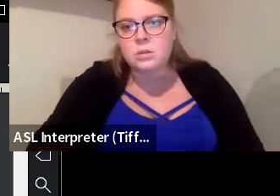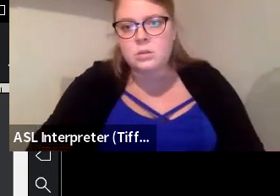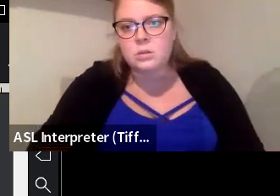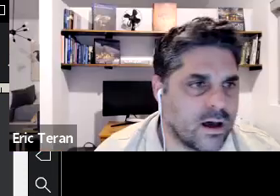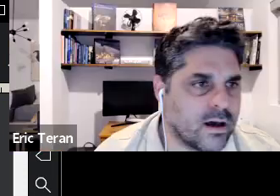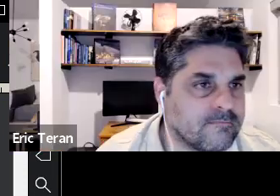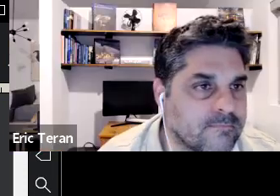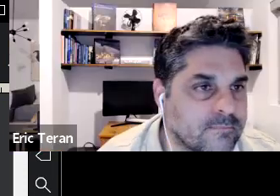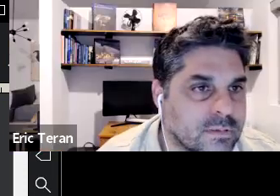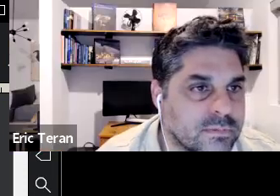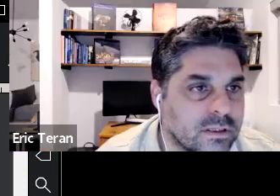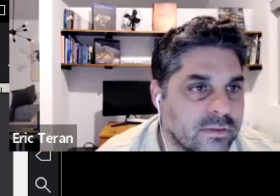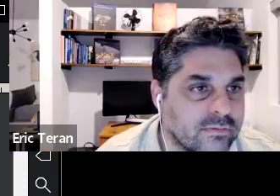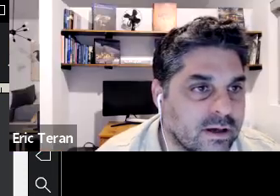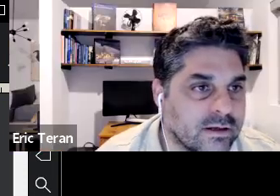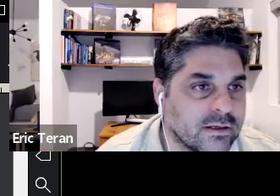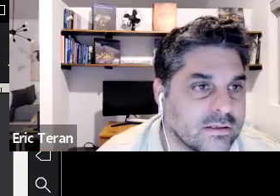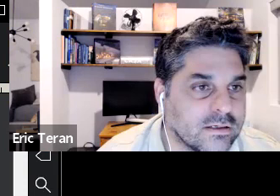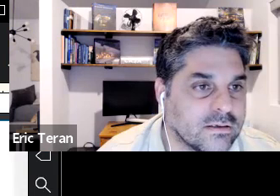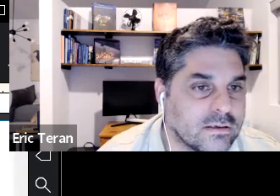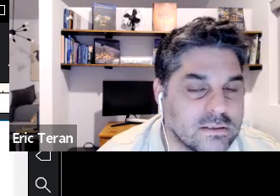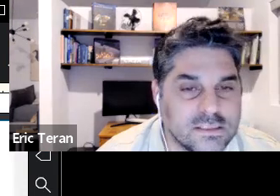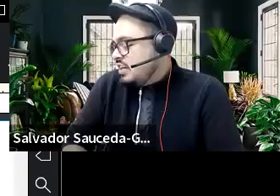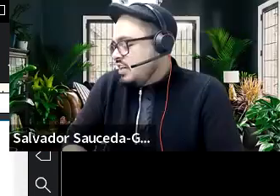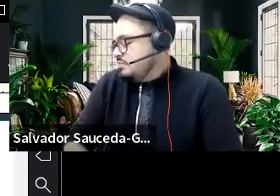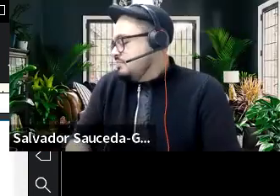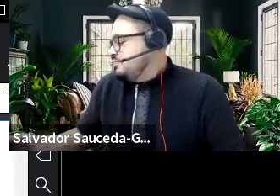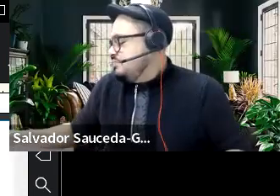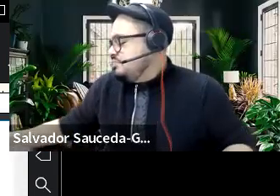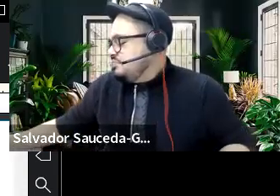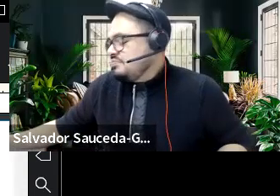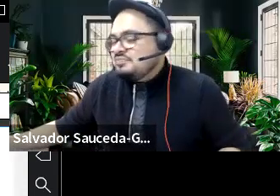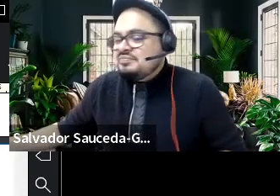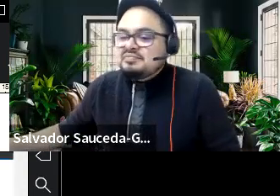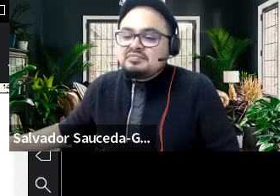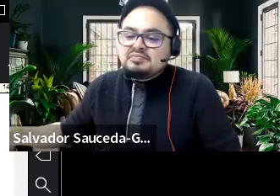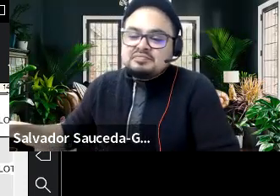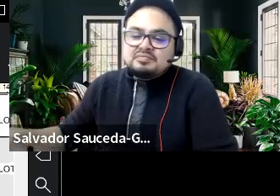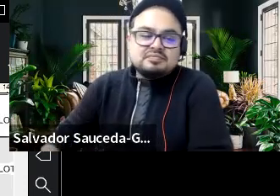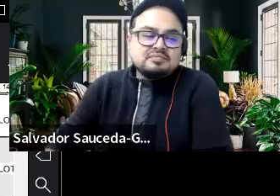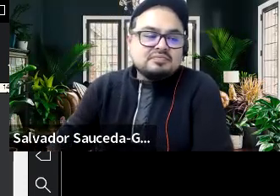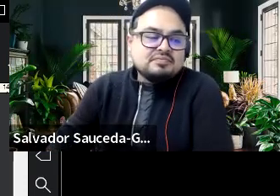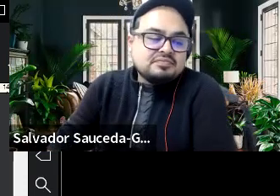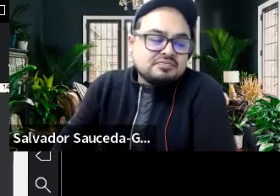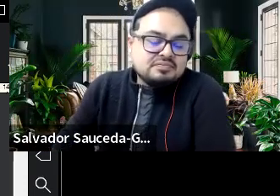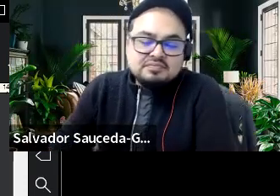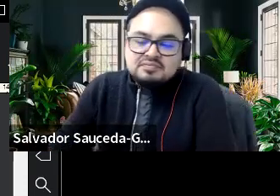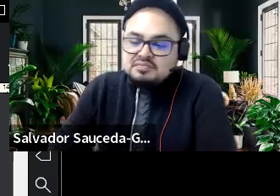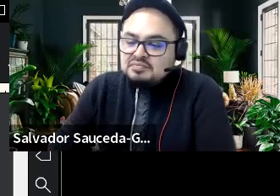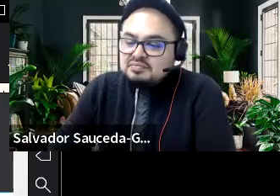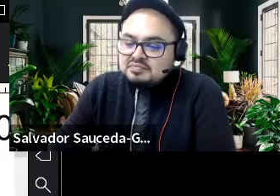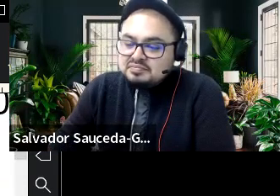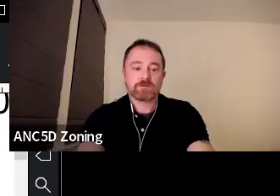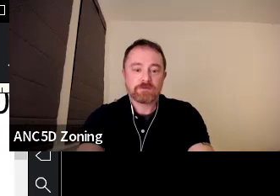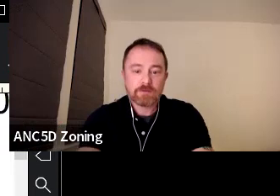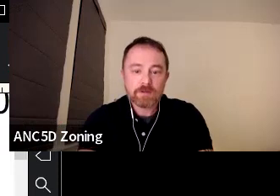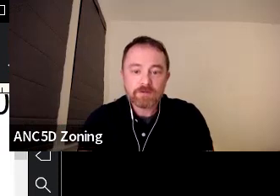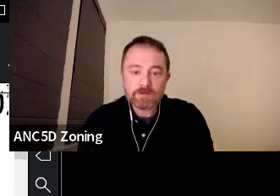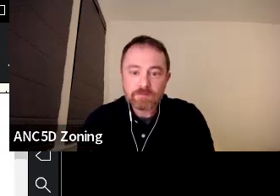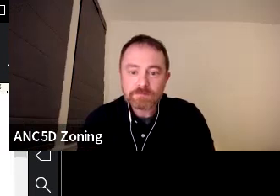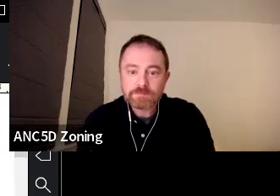and 1-bedroom condos. So whenever you're looking at your concepts, if you can try to preserve at least one family size unit, that's